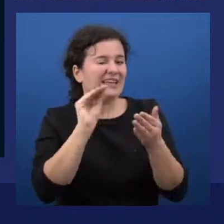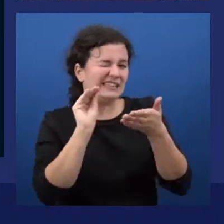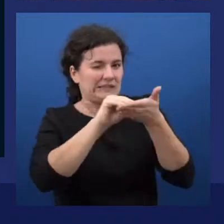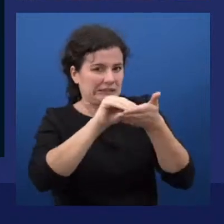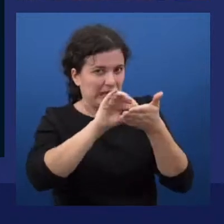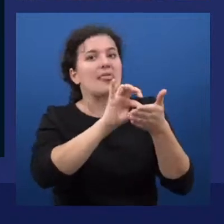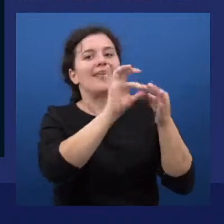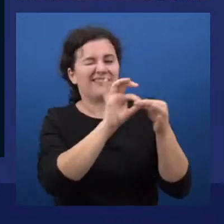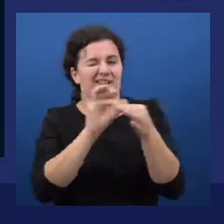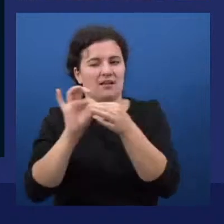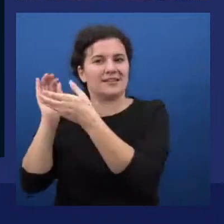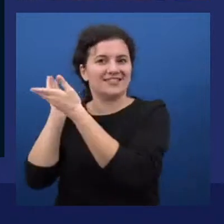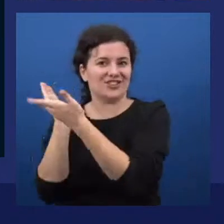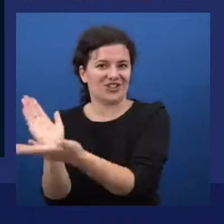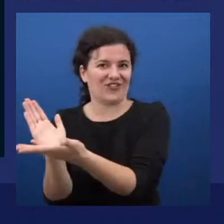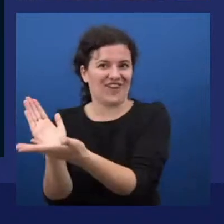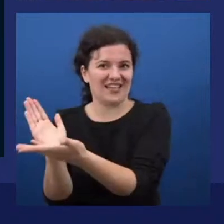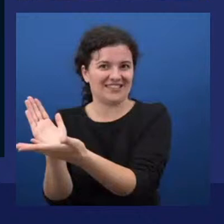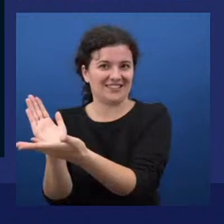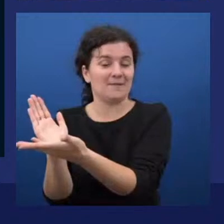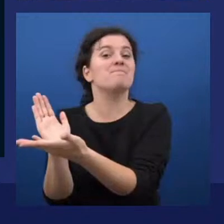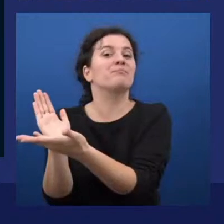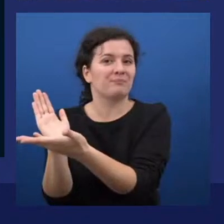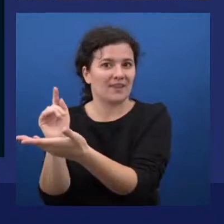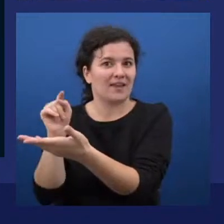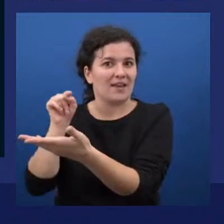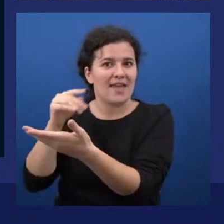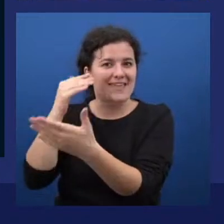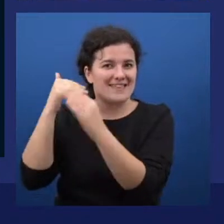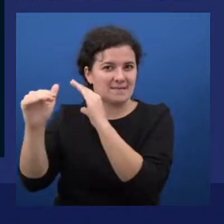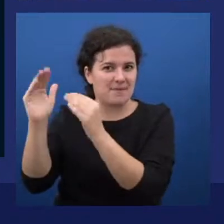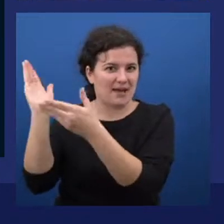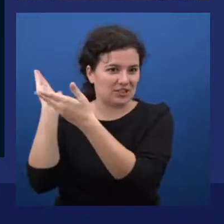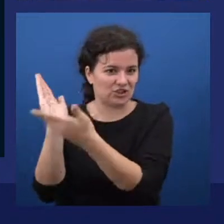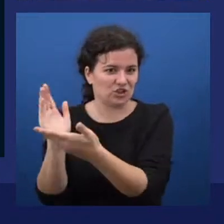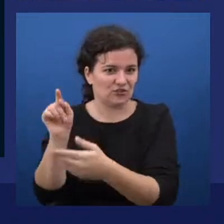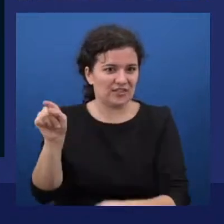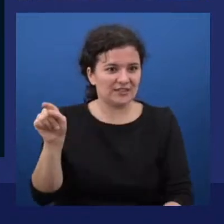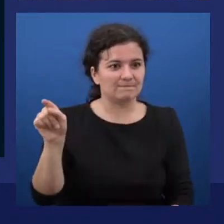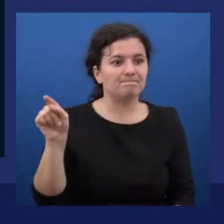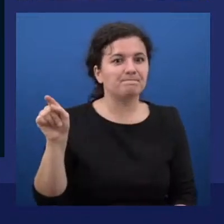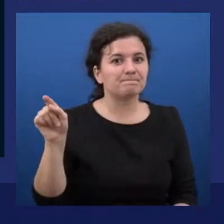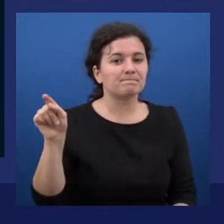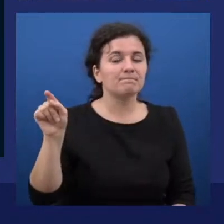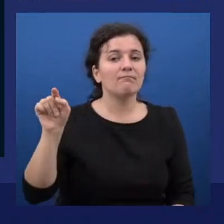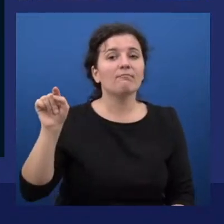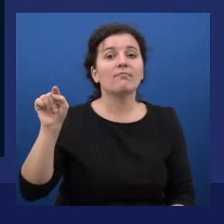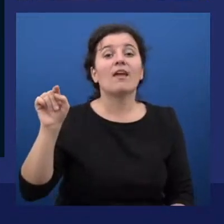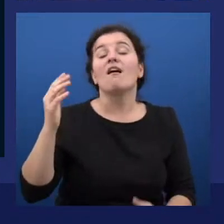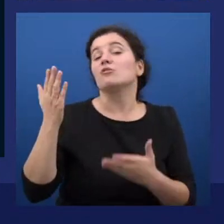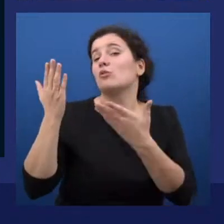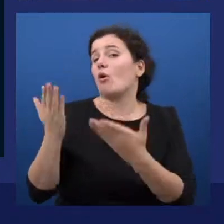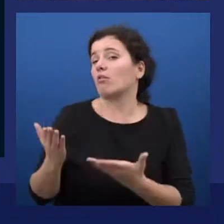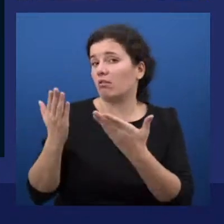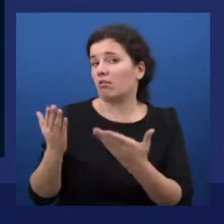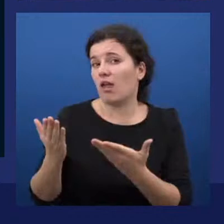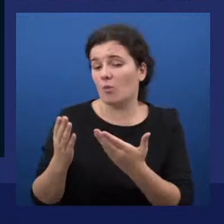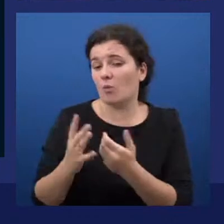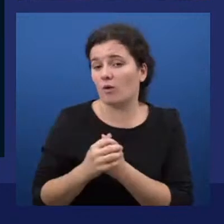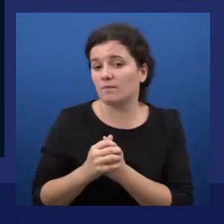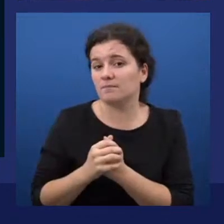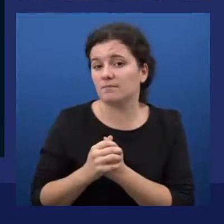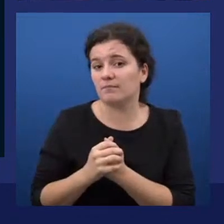service, the email service. And then I am basically passing